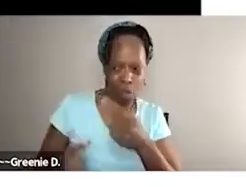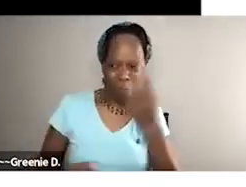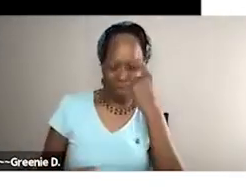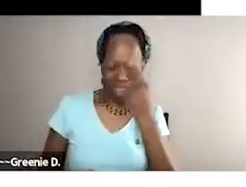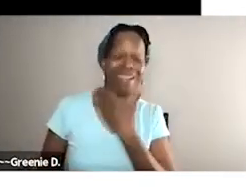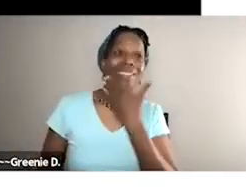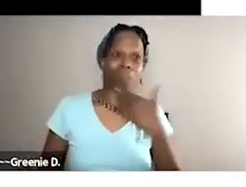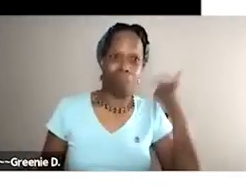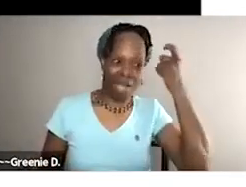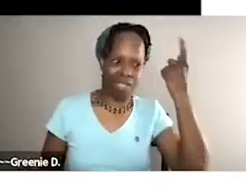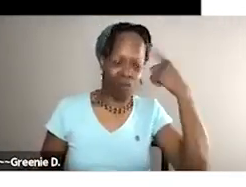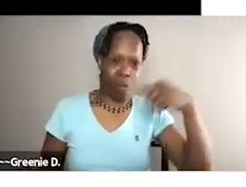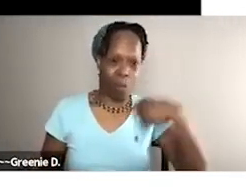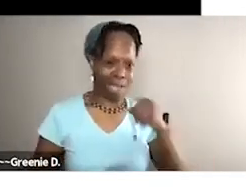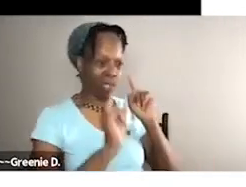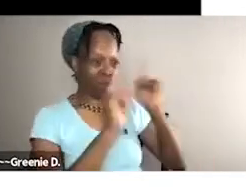to Brooklyn